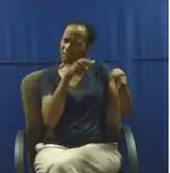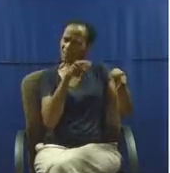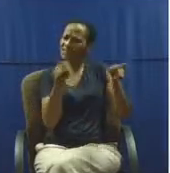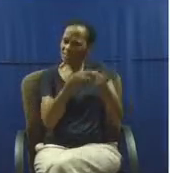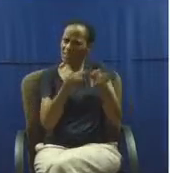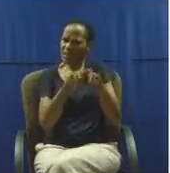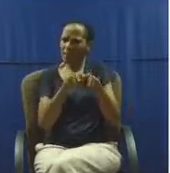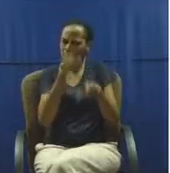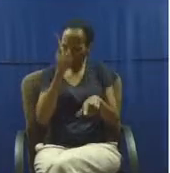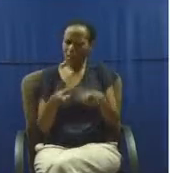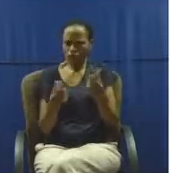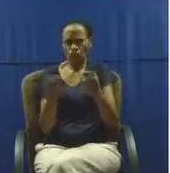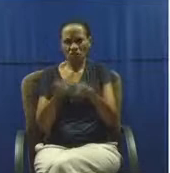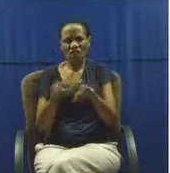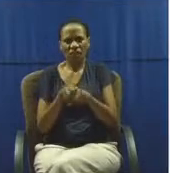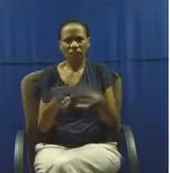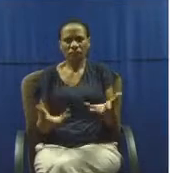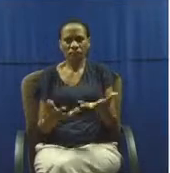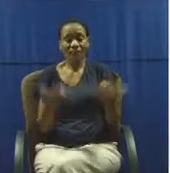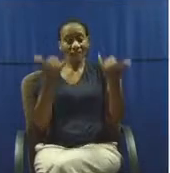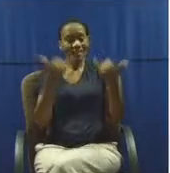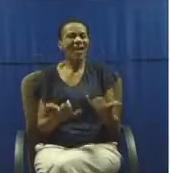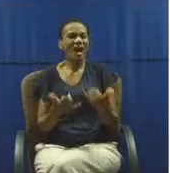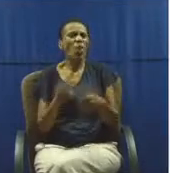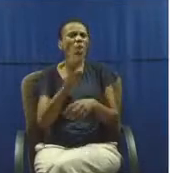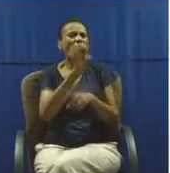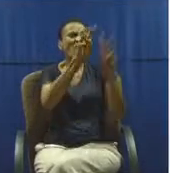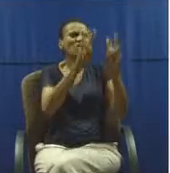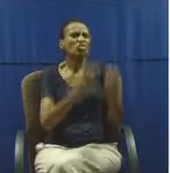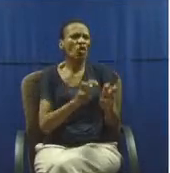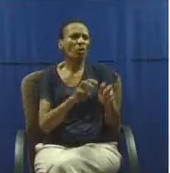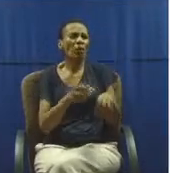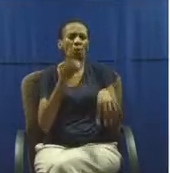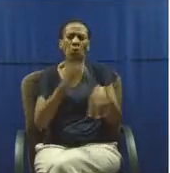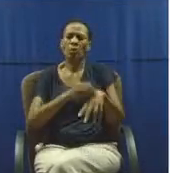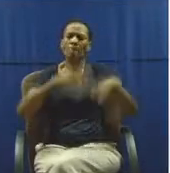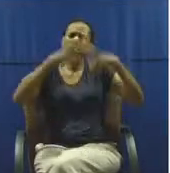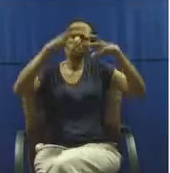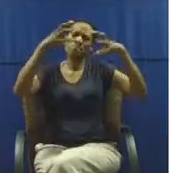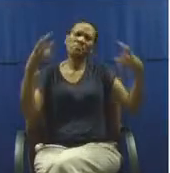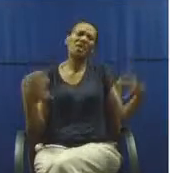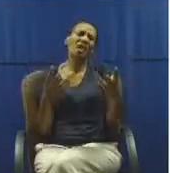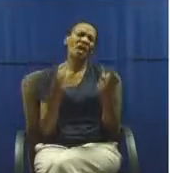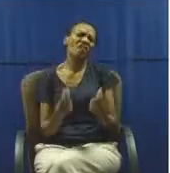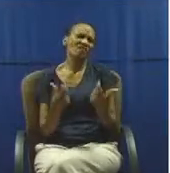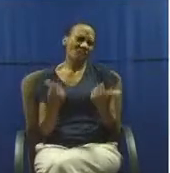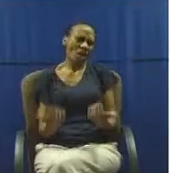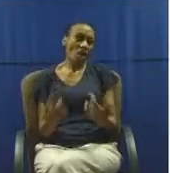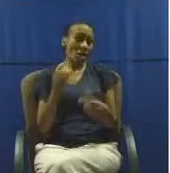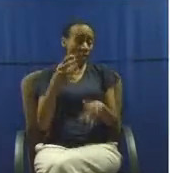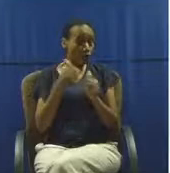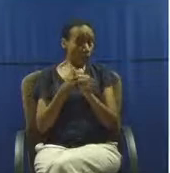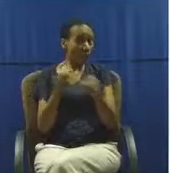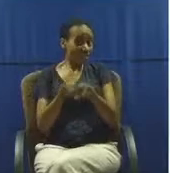Could have listed the debt burden that Eskom has, would have been easily dealt with.